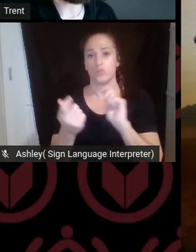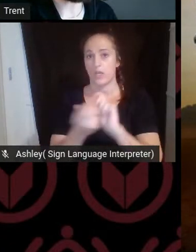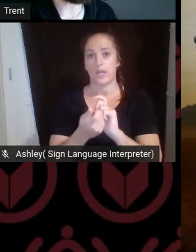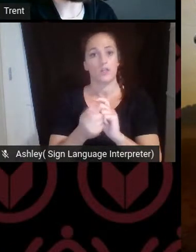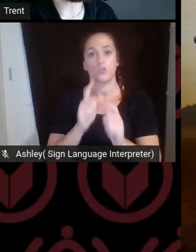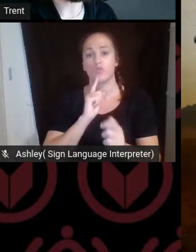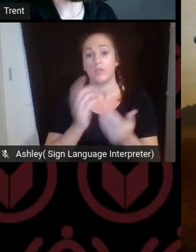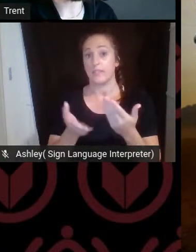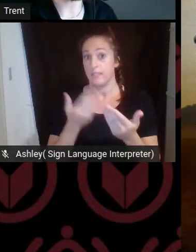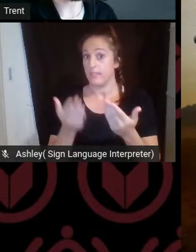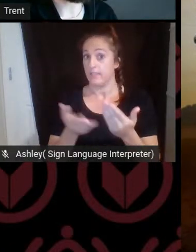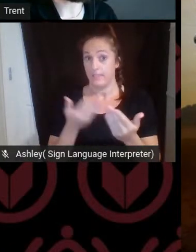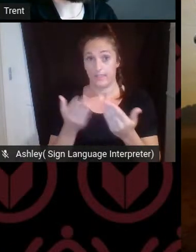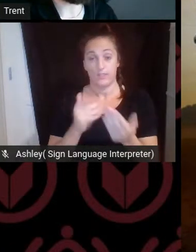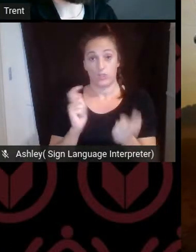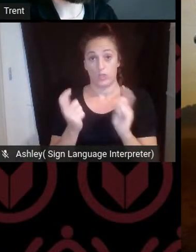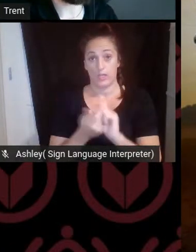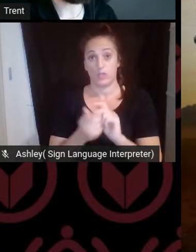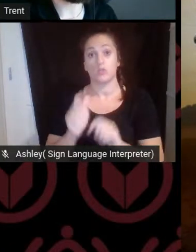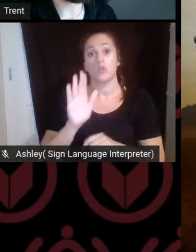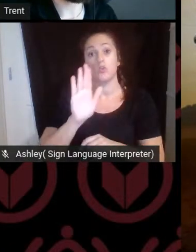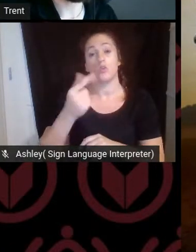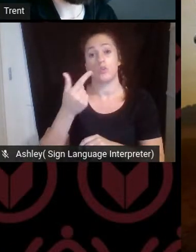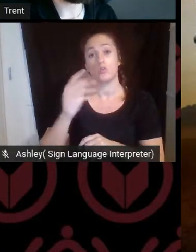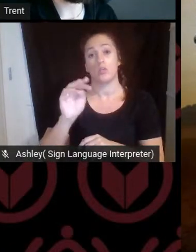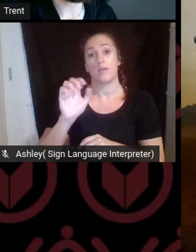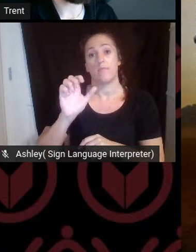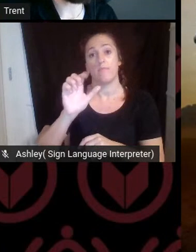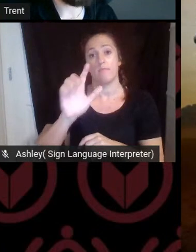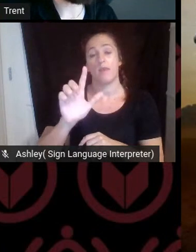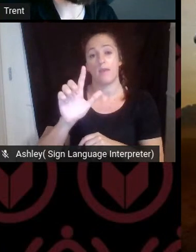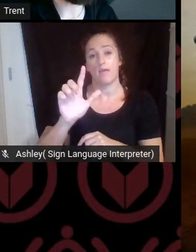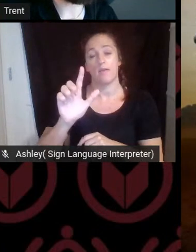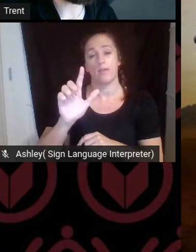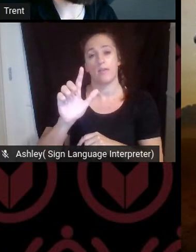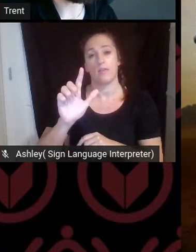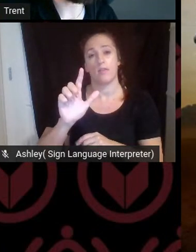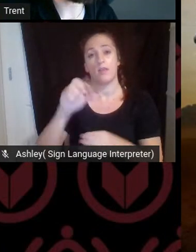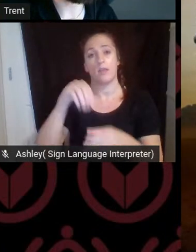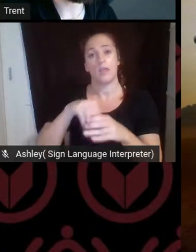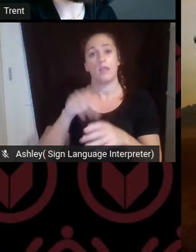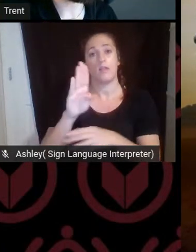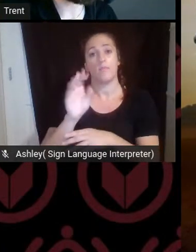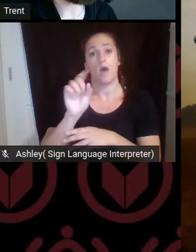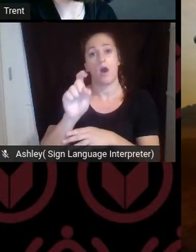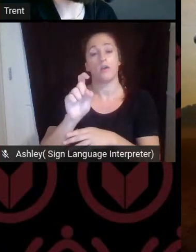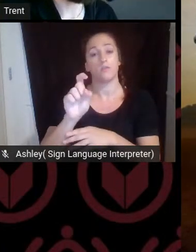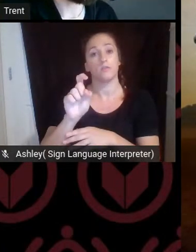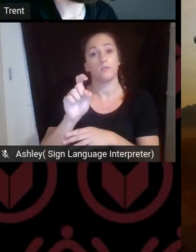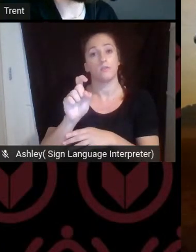the way that your Gmail inbox appears. Right, you can play around with some of these different layouts, and it